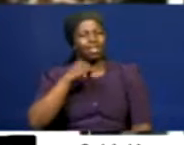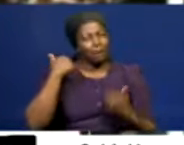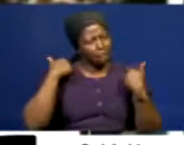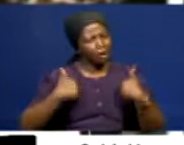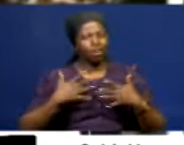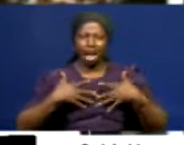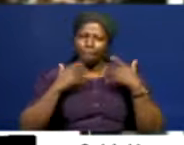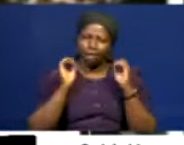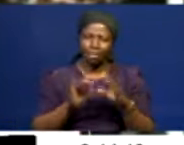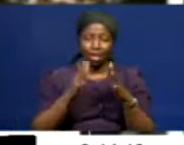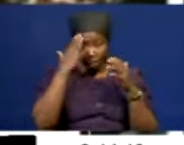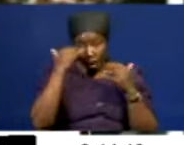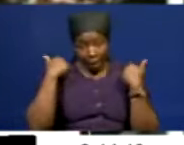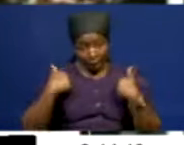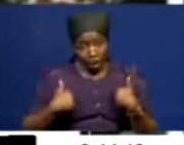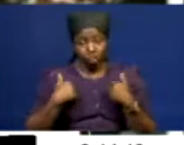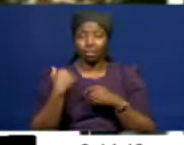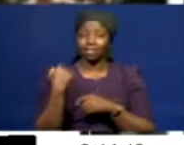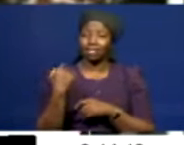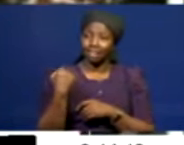wale walikuwa wasababu frustrated.